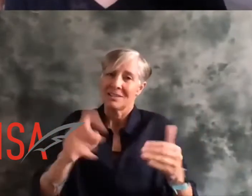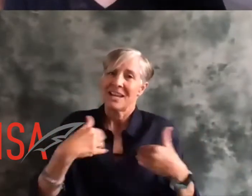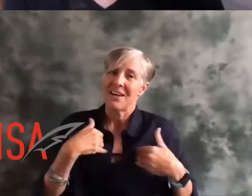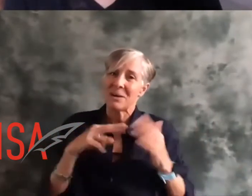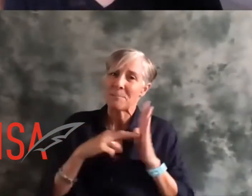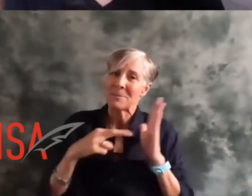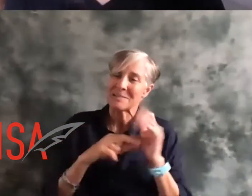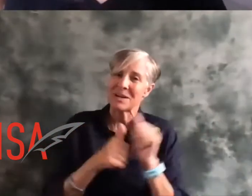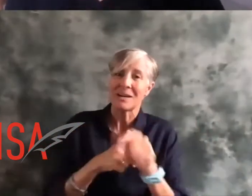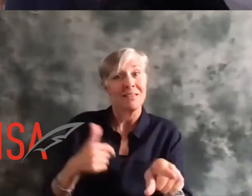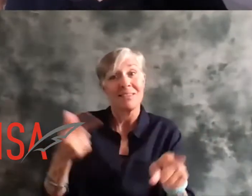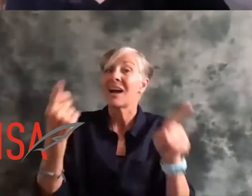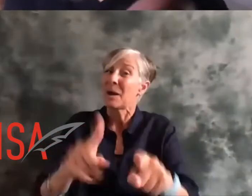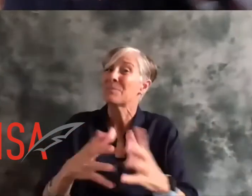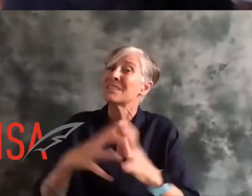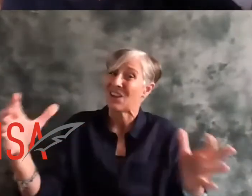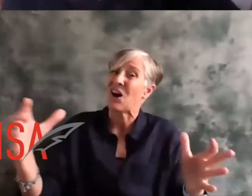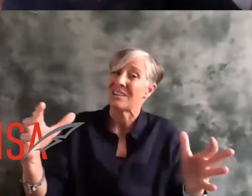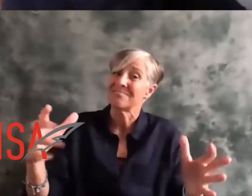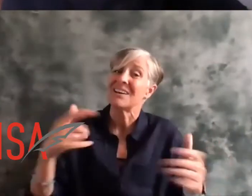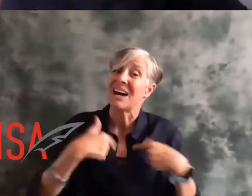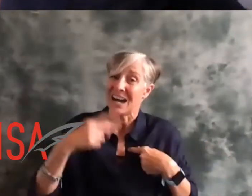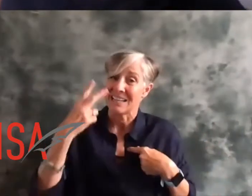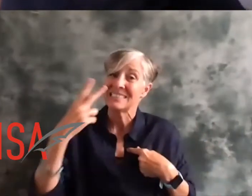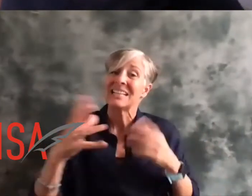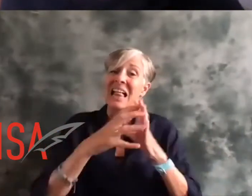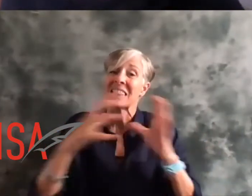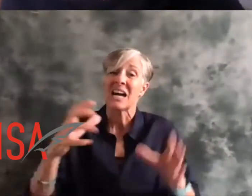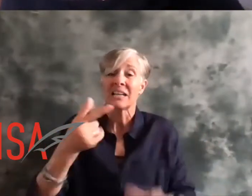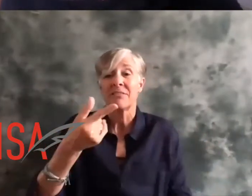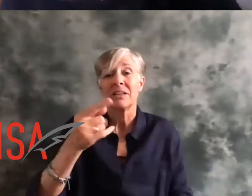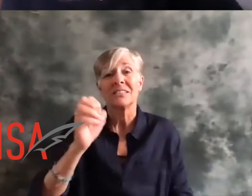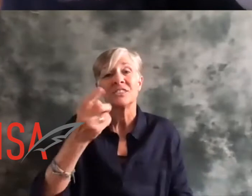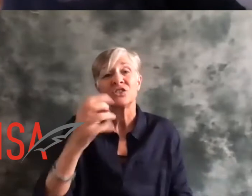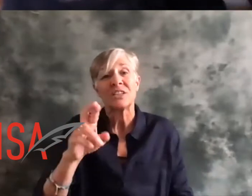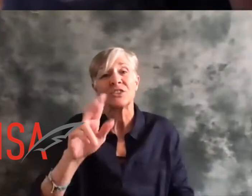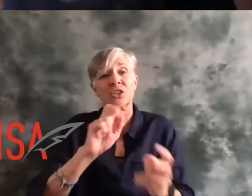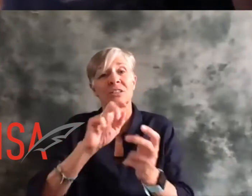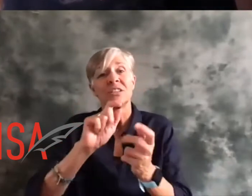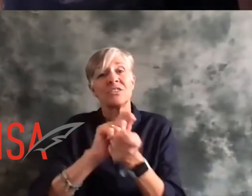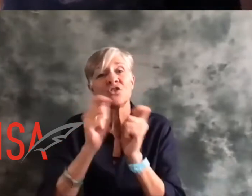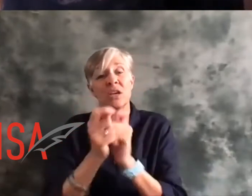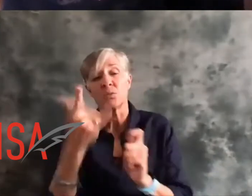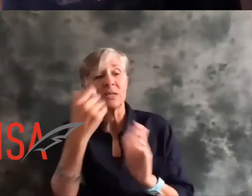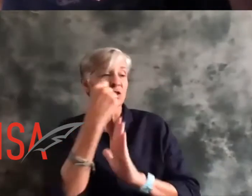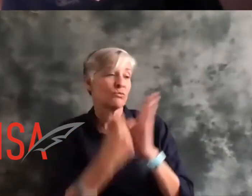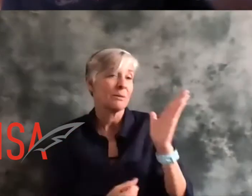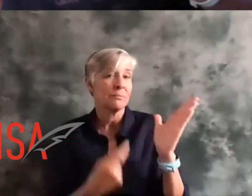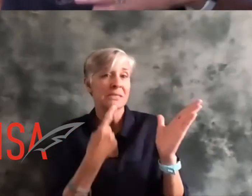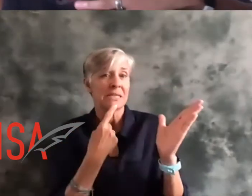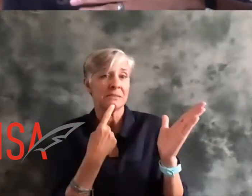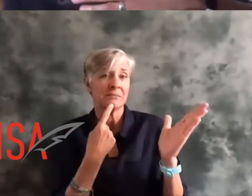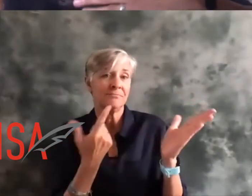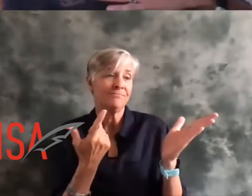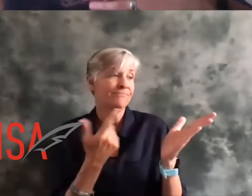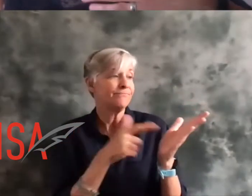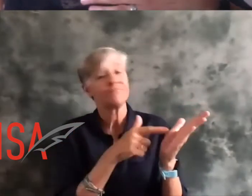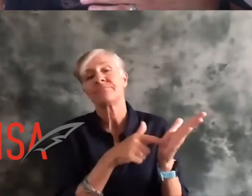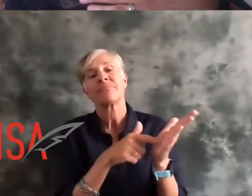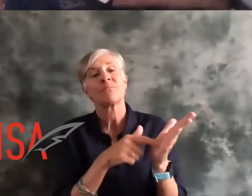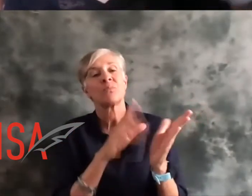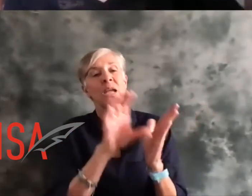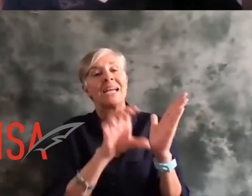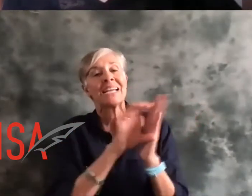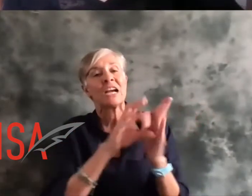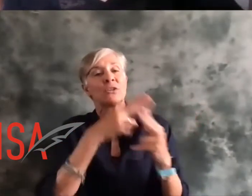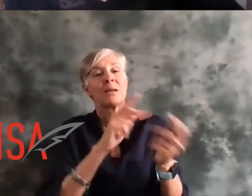lot. I see a lot of just gender changes. Like I'll see a script that just has swapped the name of the